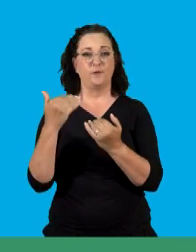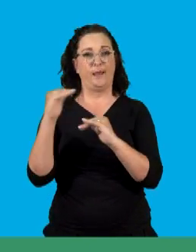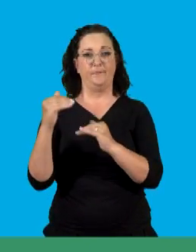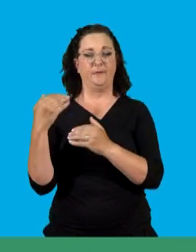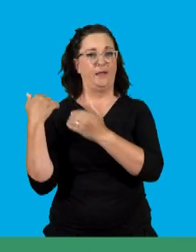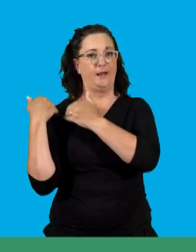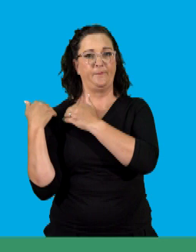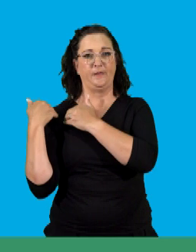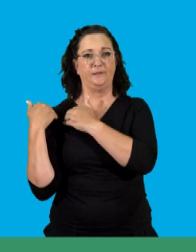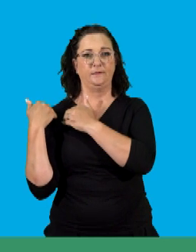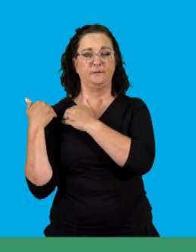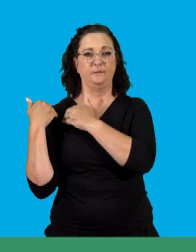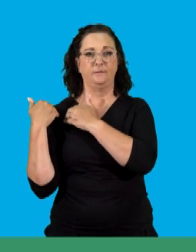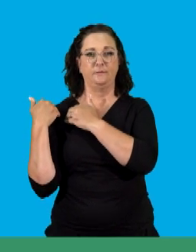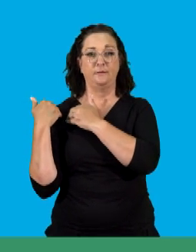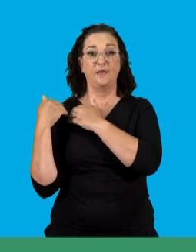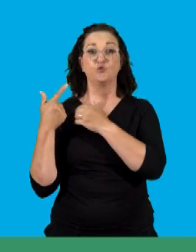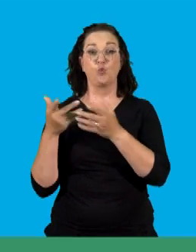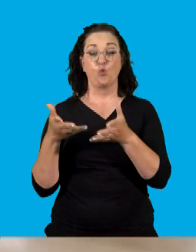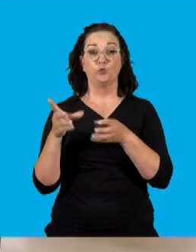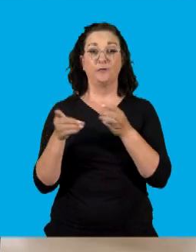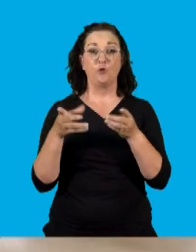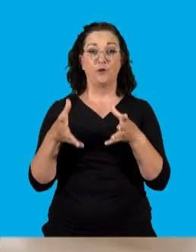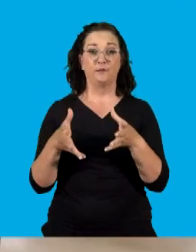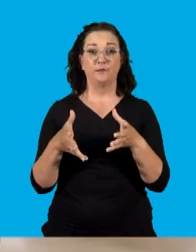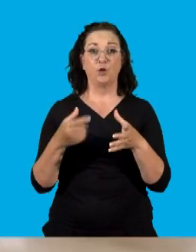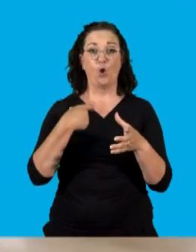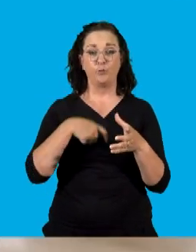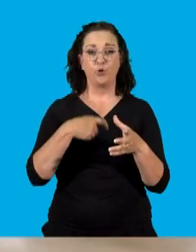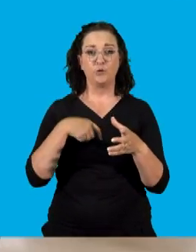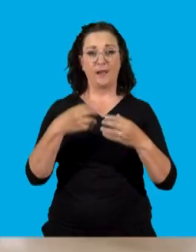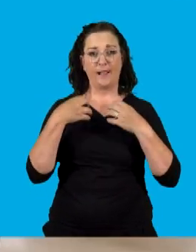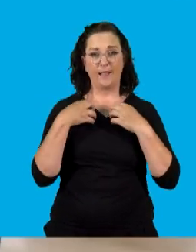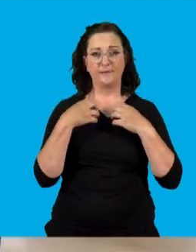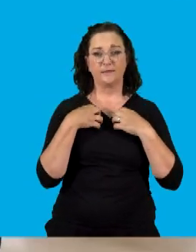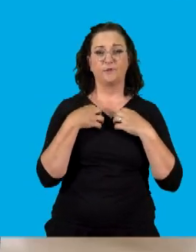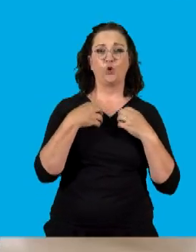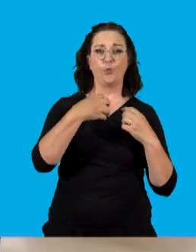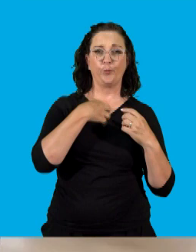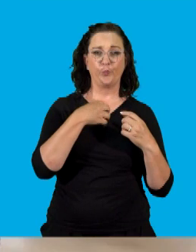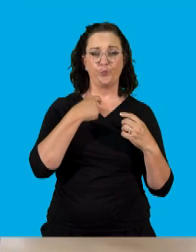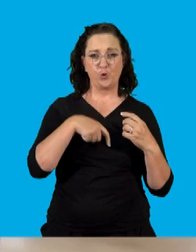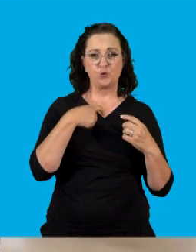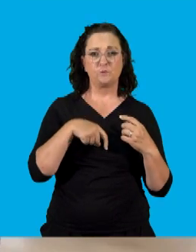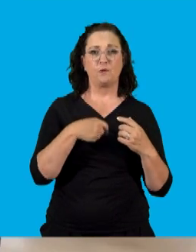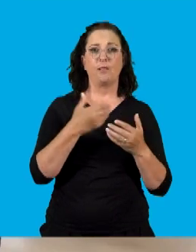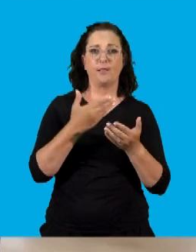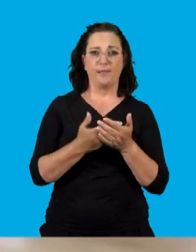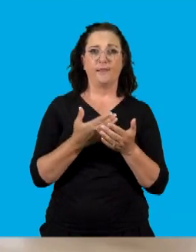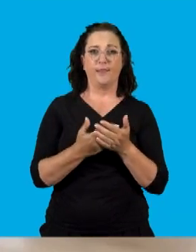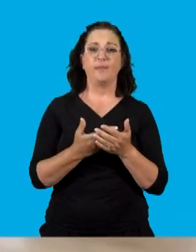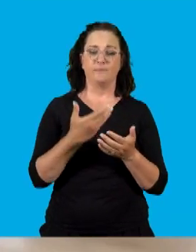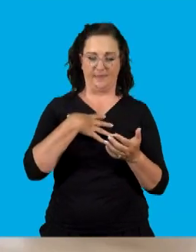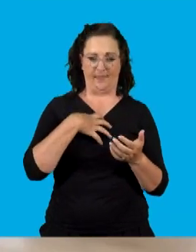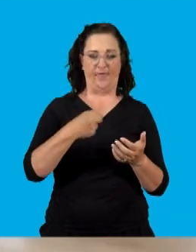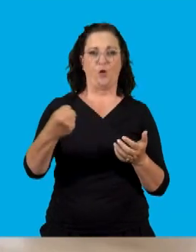unlimited liability. What I've said, that the directors' personal assets of a personal liability company, they can take